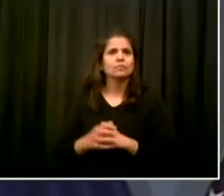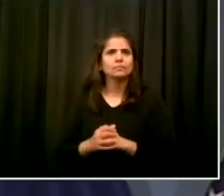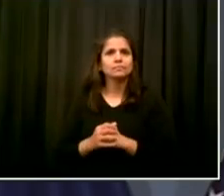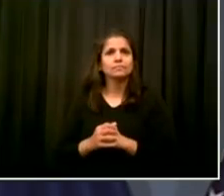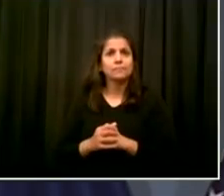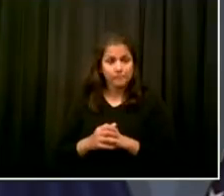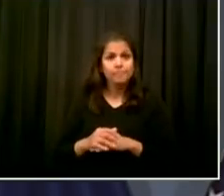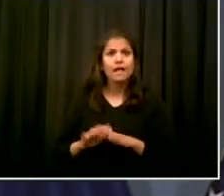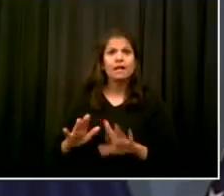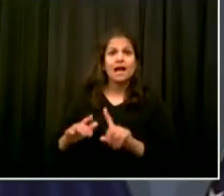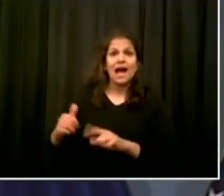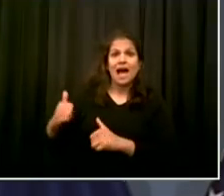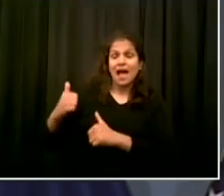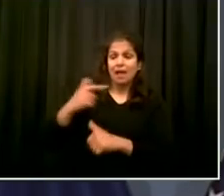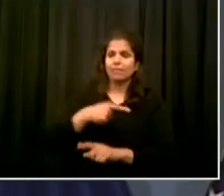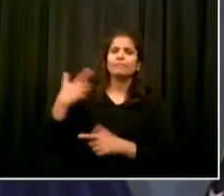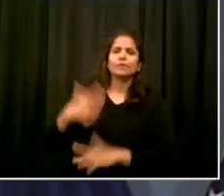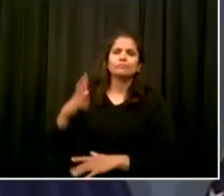took courage.